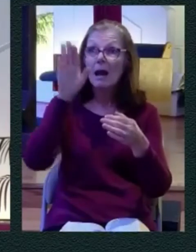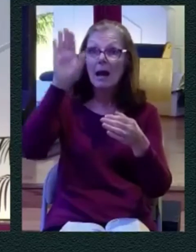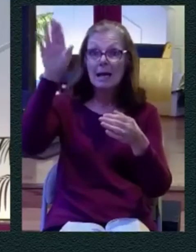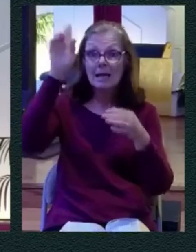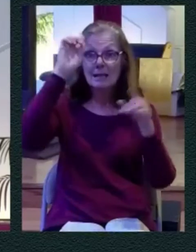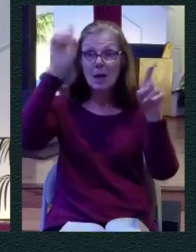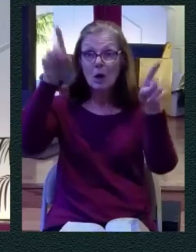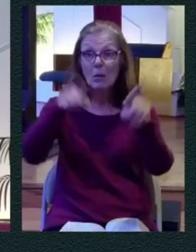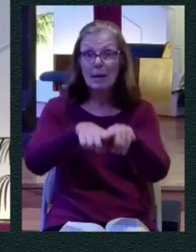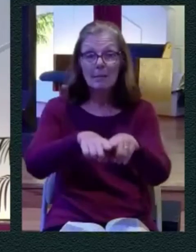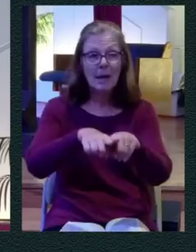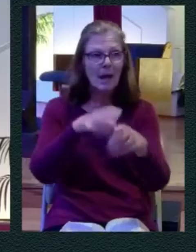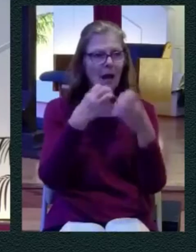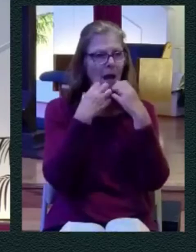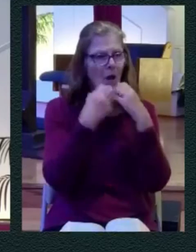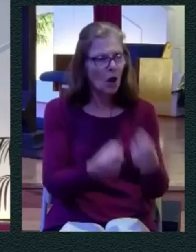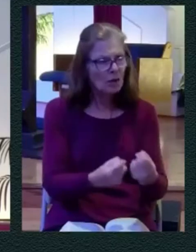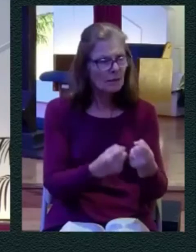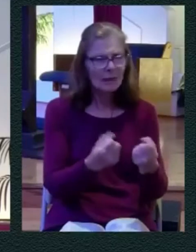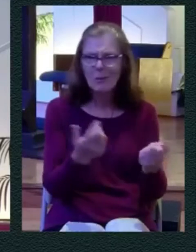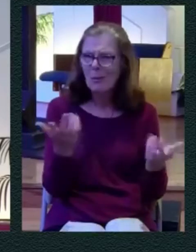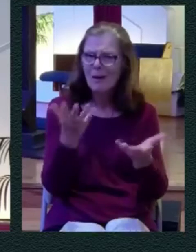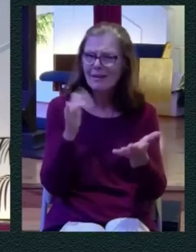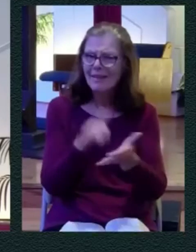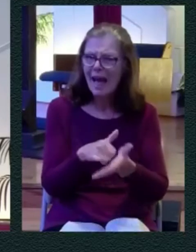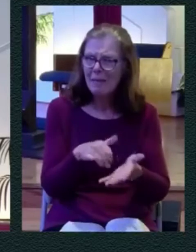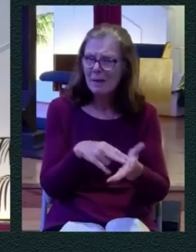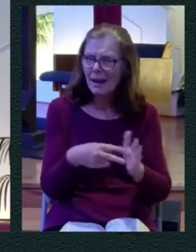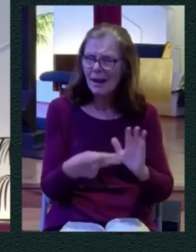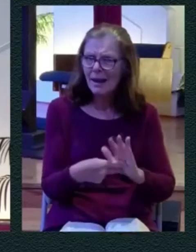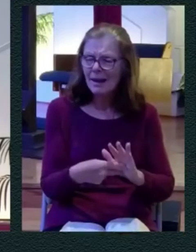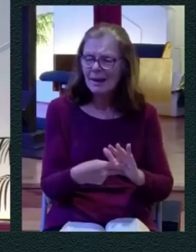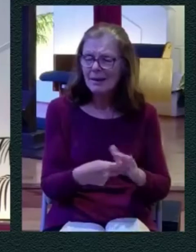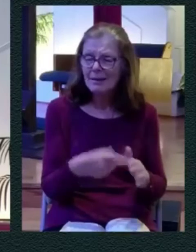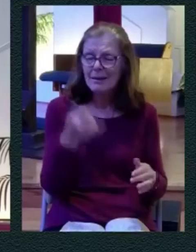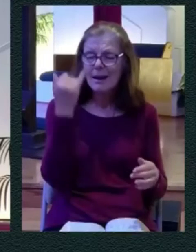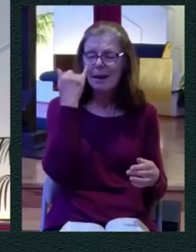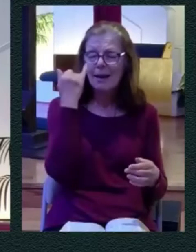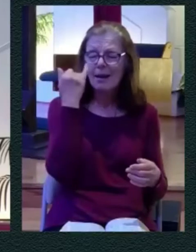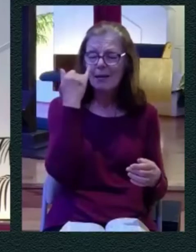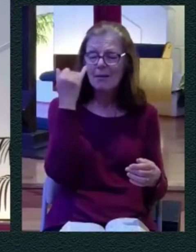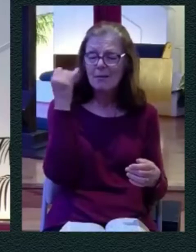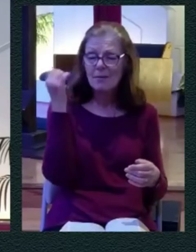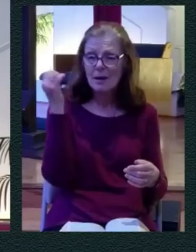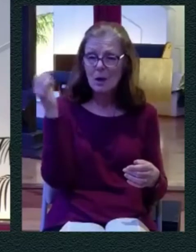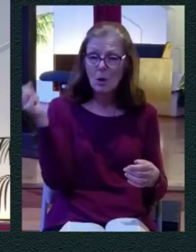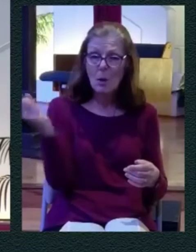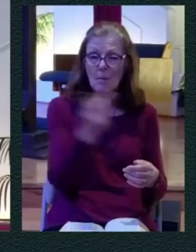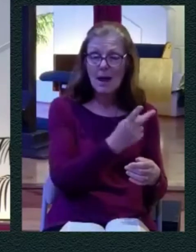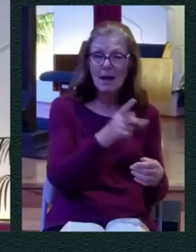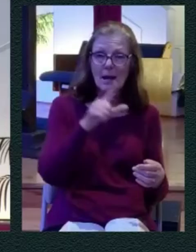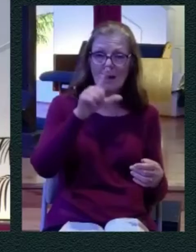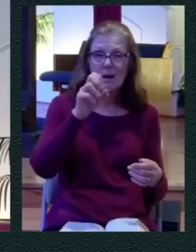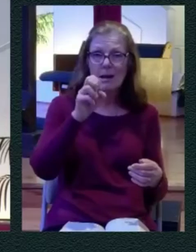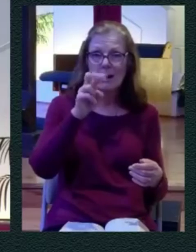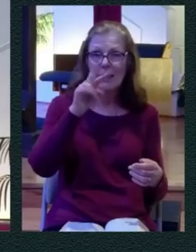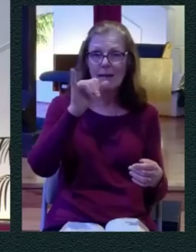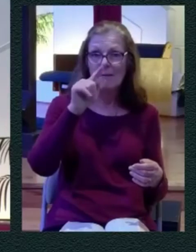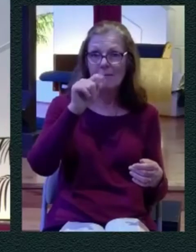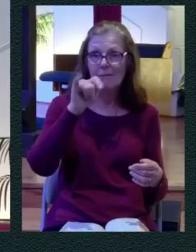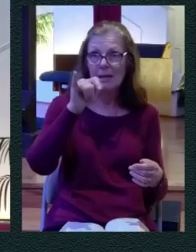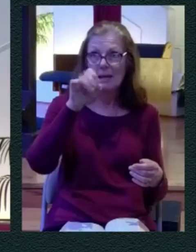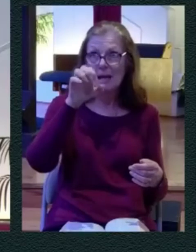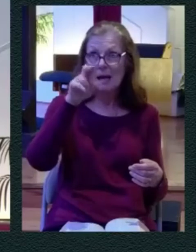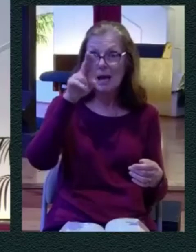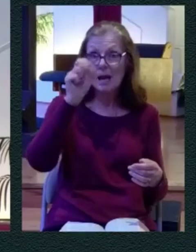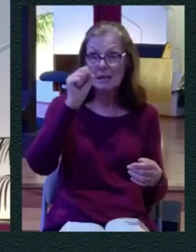covenant curses, what are those? Well, if you were to go back to Leviticus chapter 26, you may make note of that.